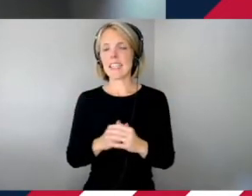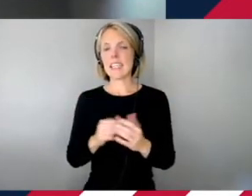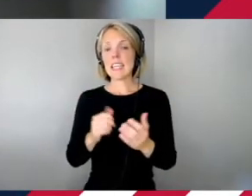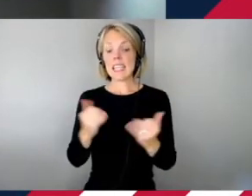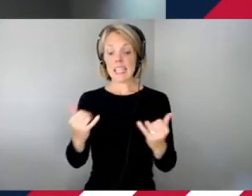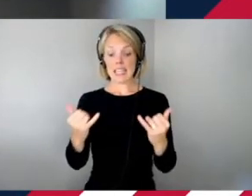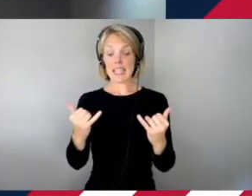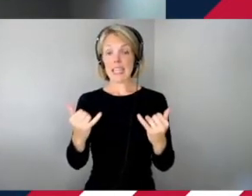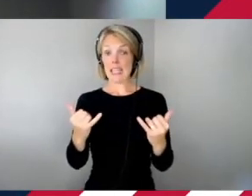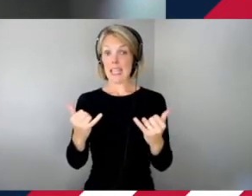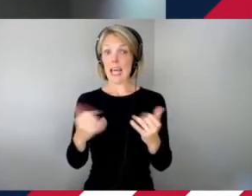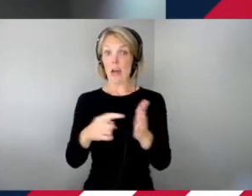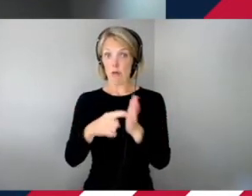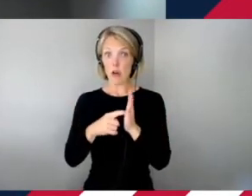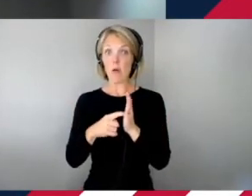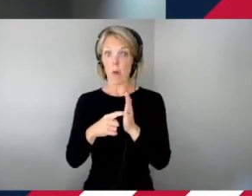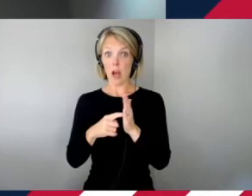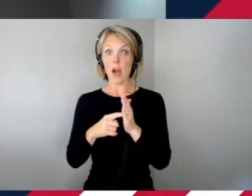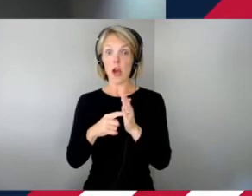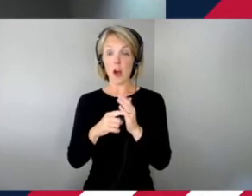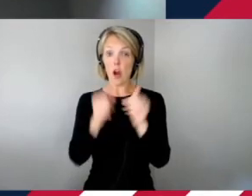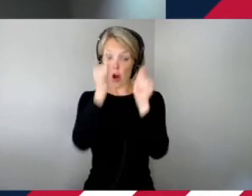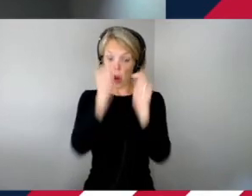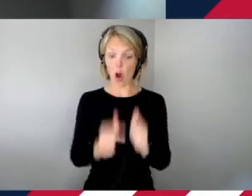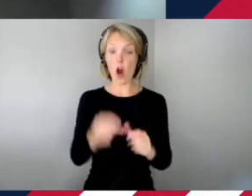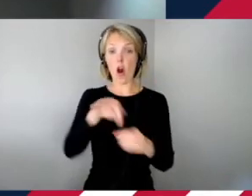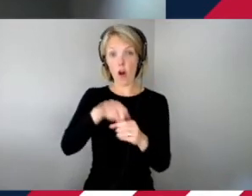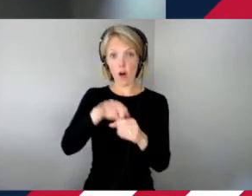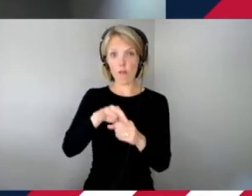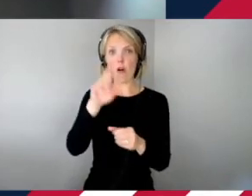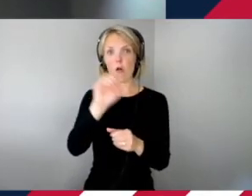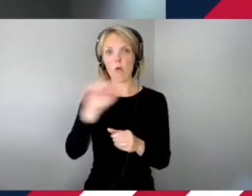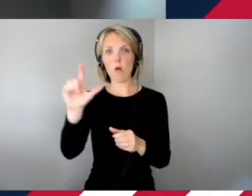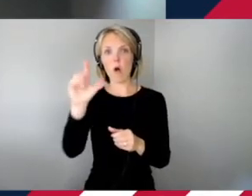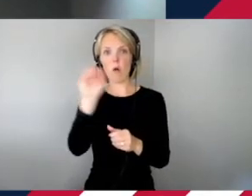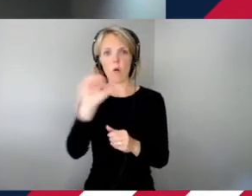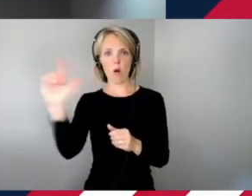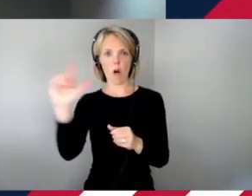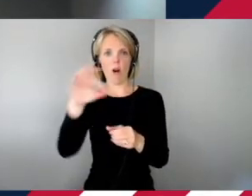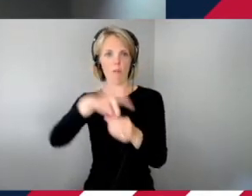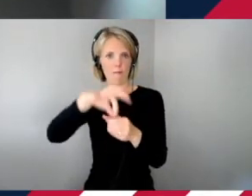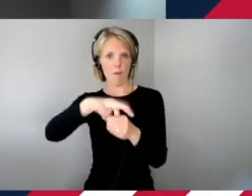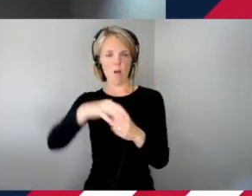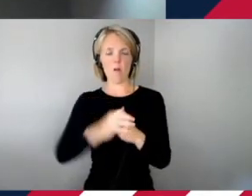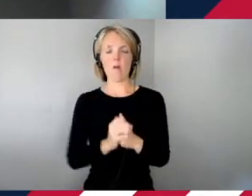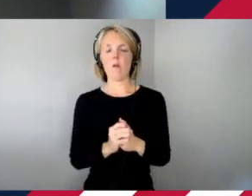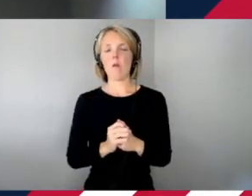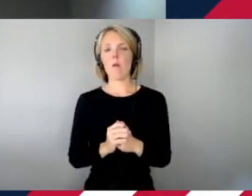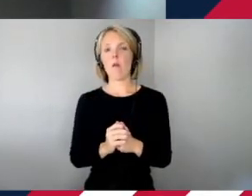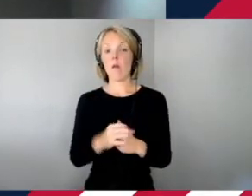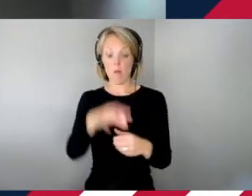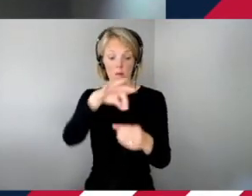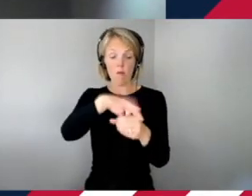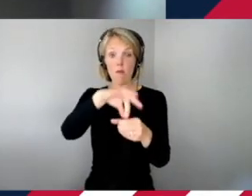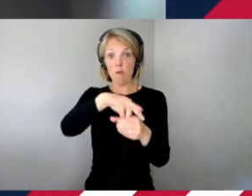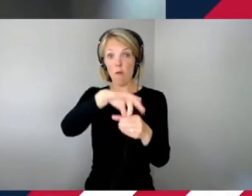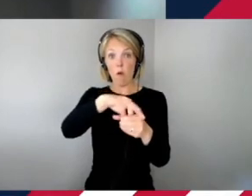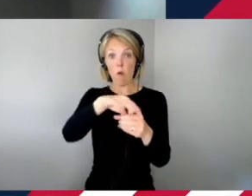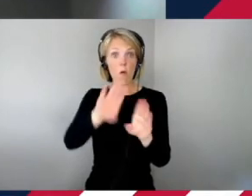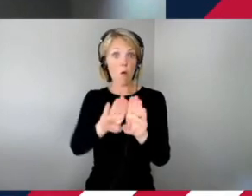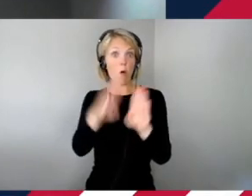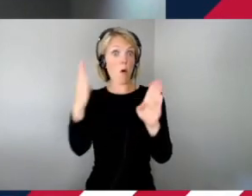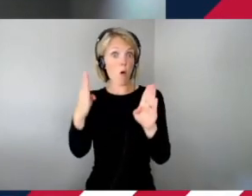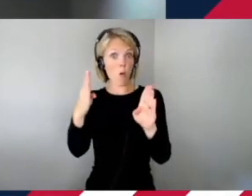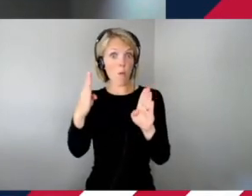that every vote taken be a roll call vote. And the voting will be opened when